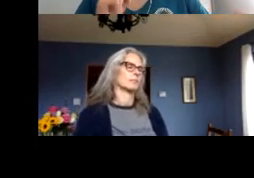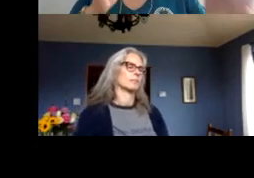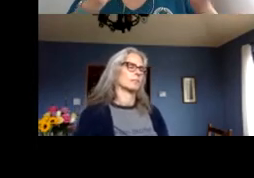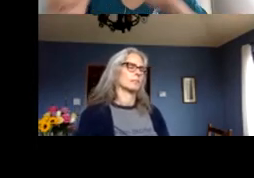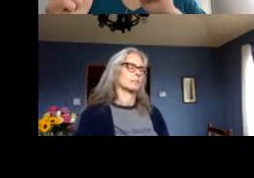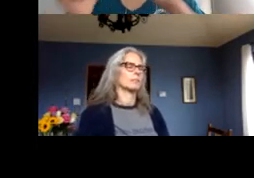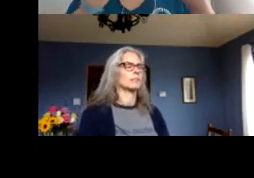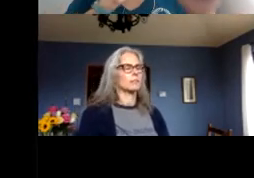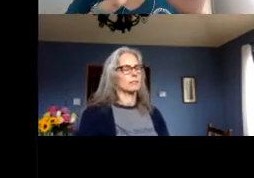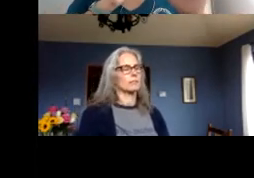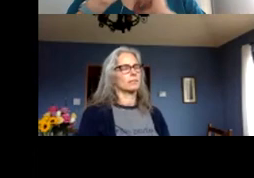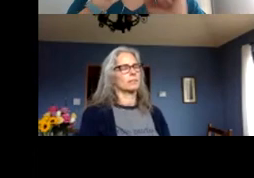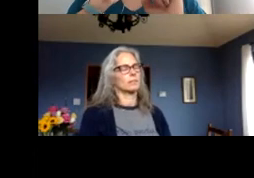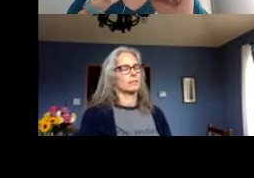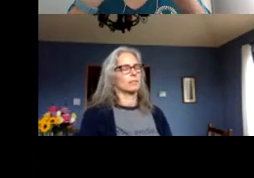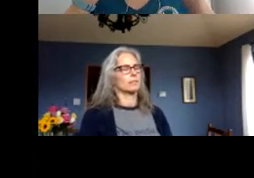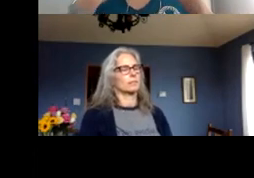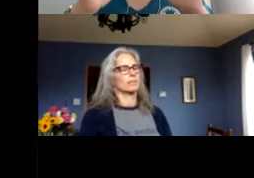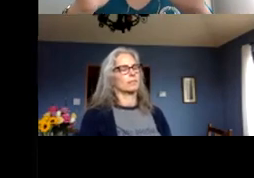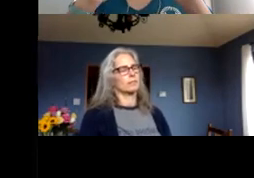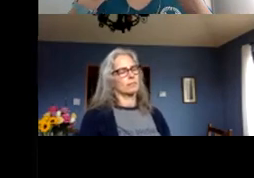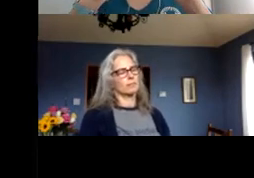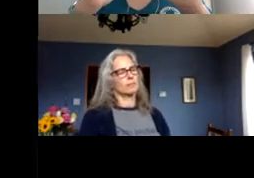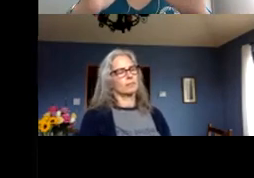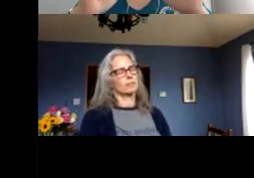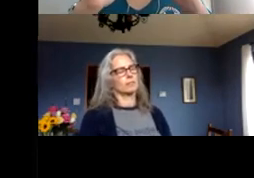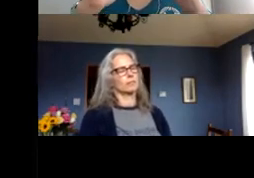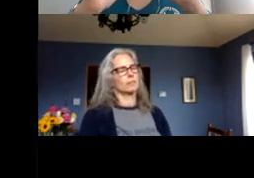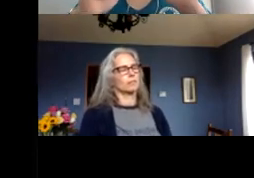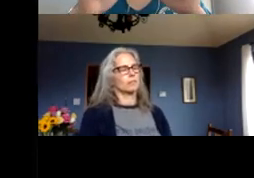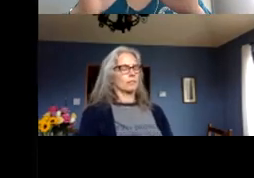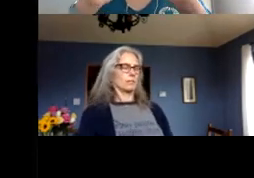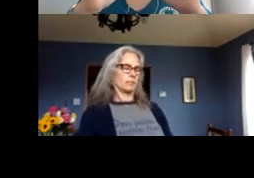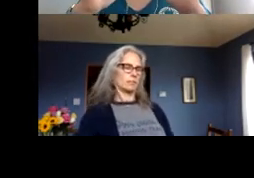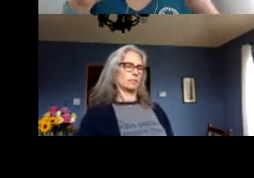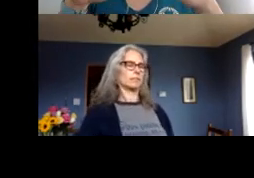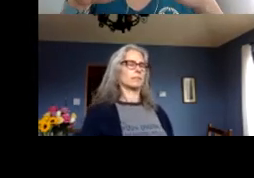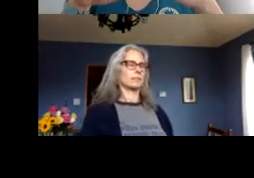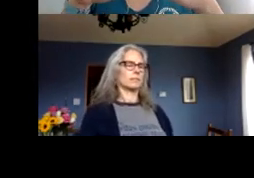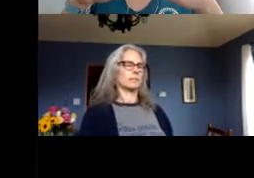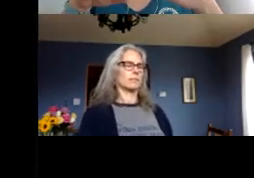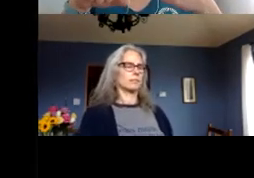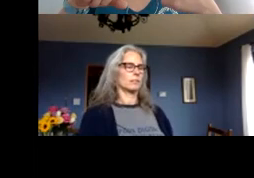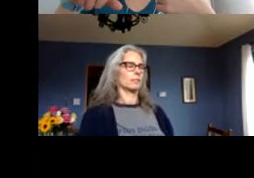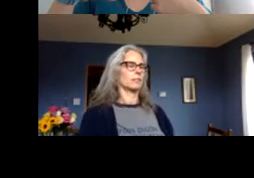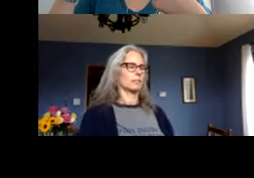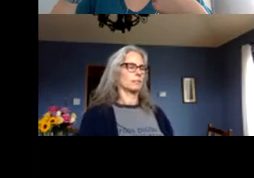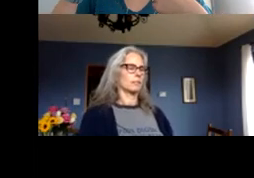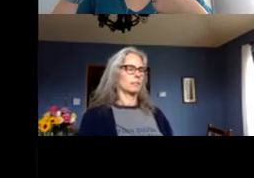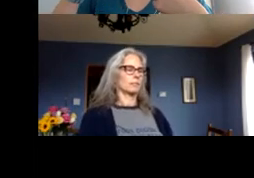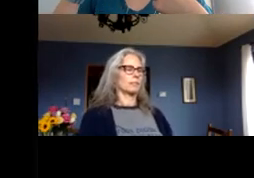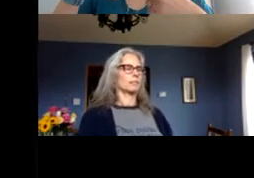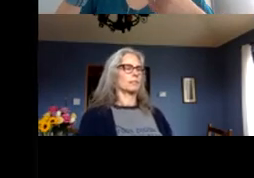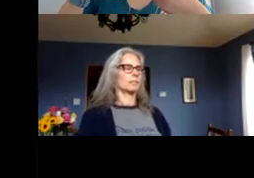personalized either weekly or daily email, and it's a summary. And for that particular guardian, it includes their students' missing work, anything